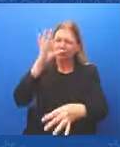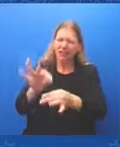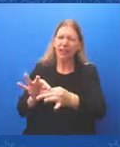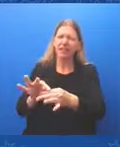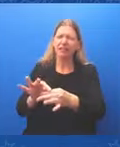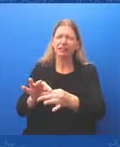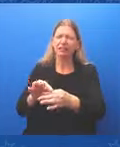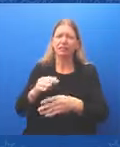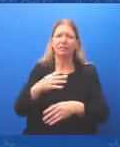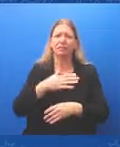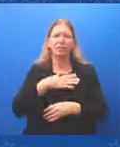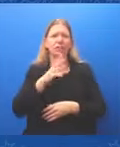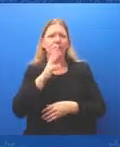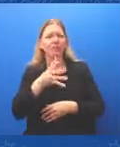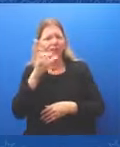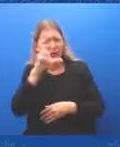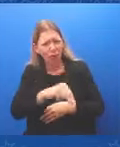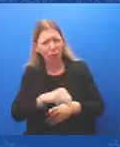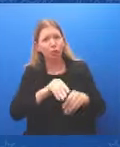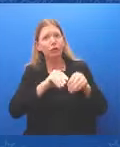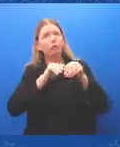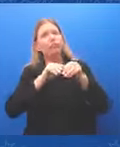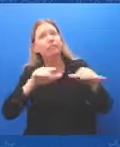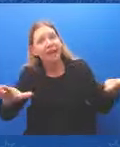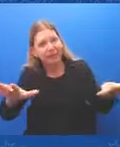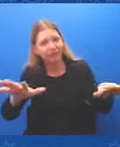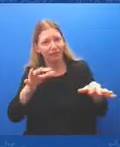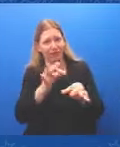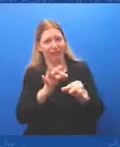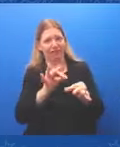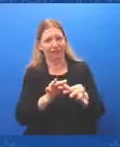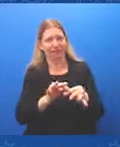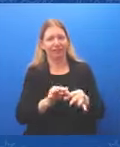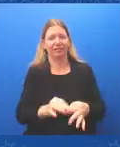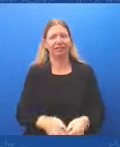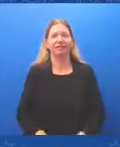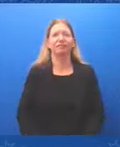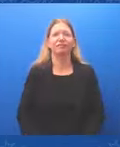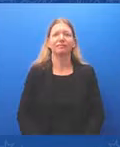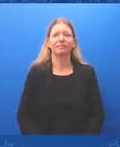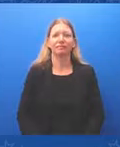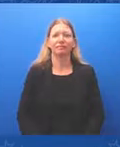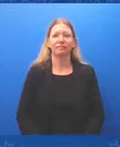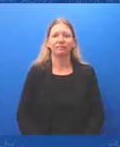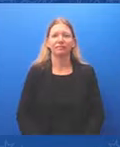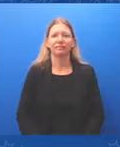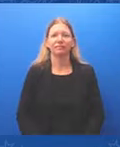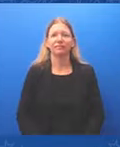Distinguished guests, please remain in your seats as the President departs.